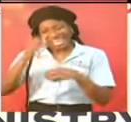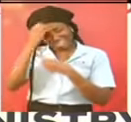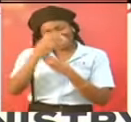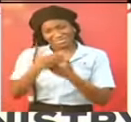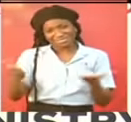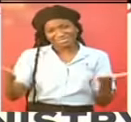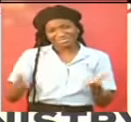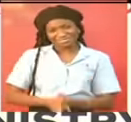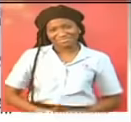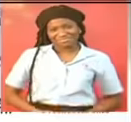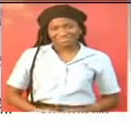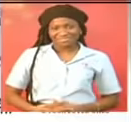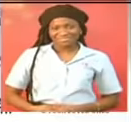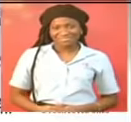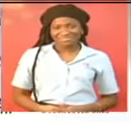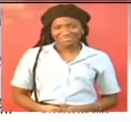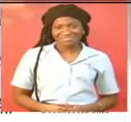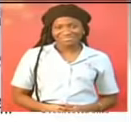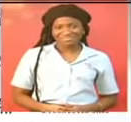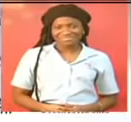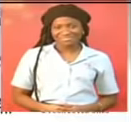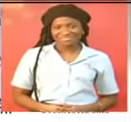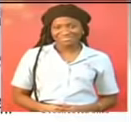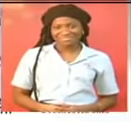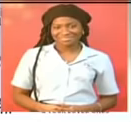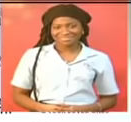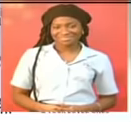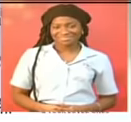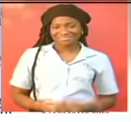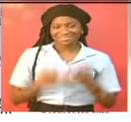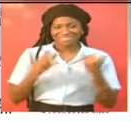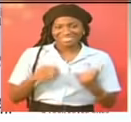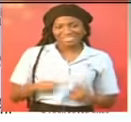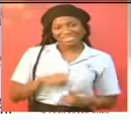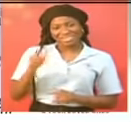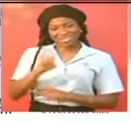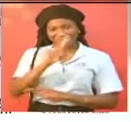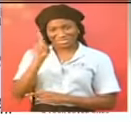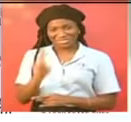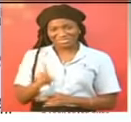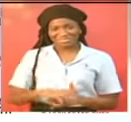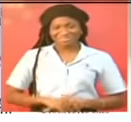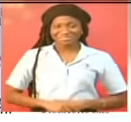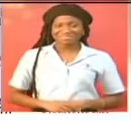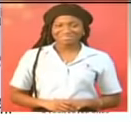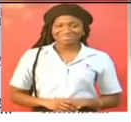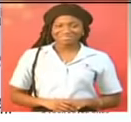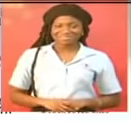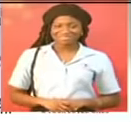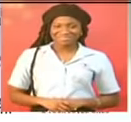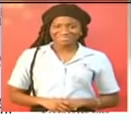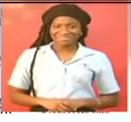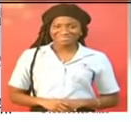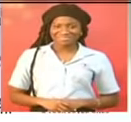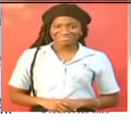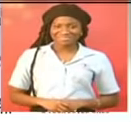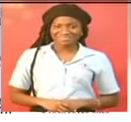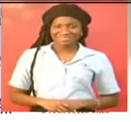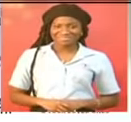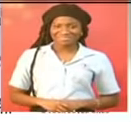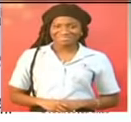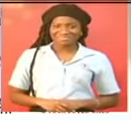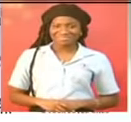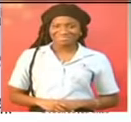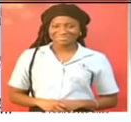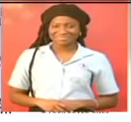time. Thank you for your question, Ms. Boucher. We now move to I-95 for